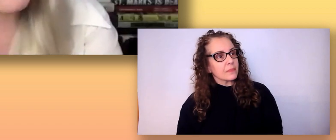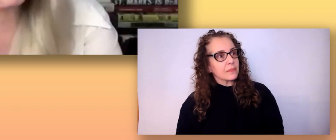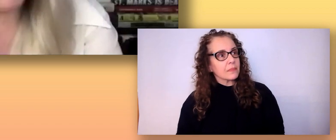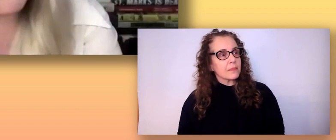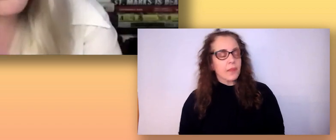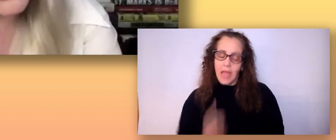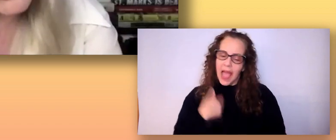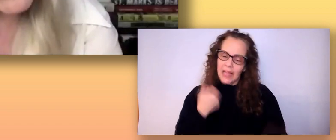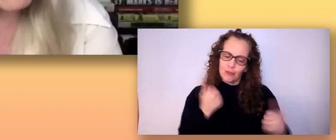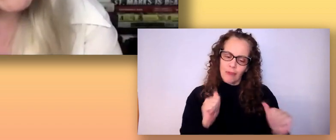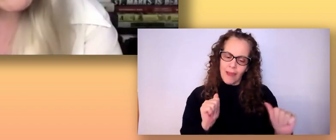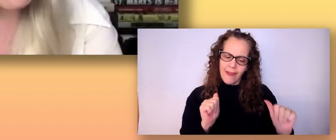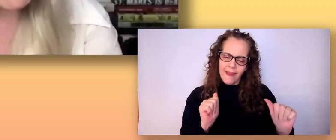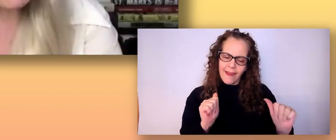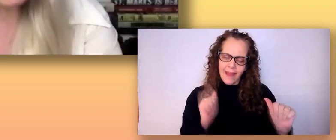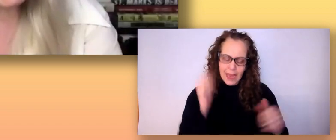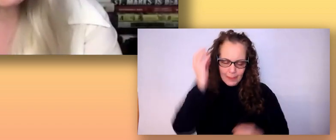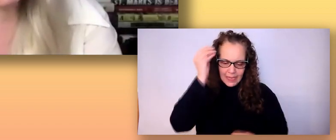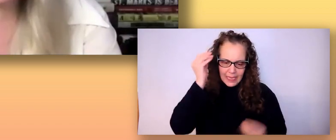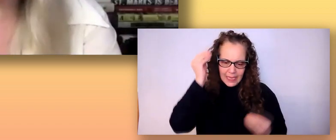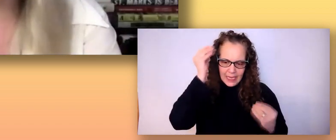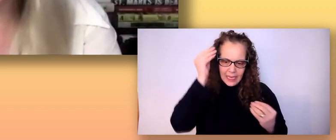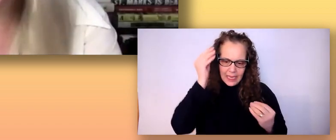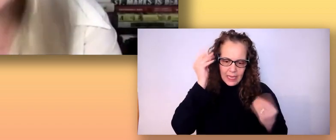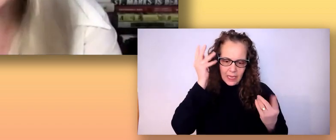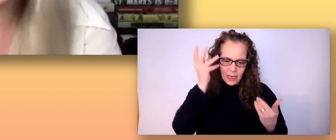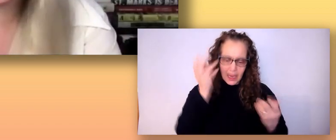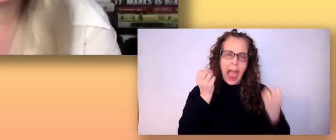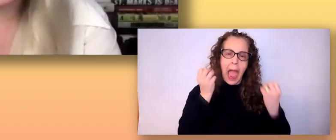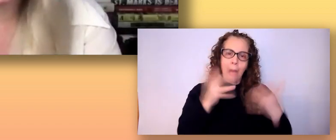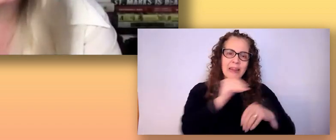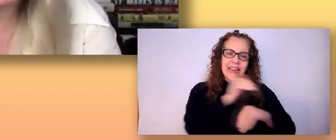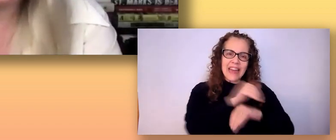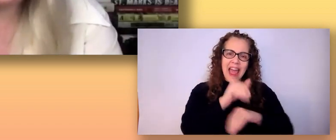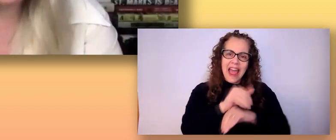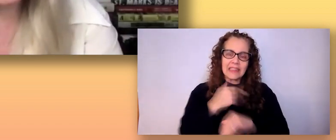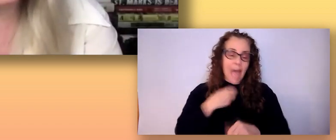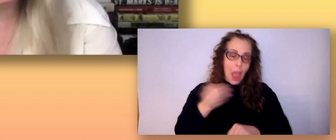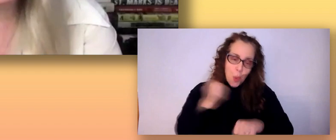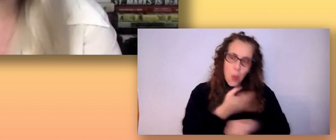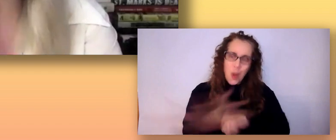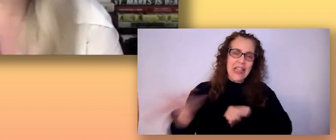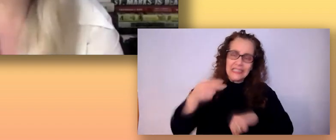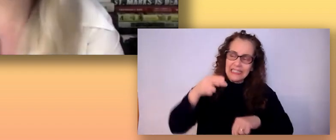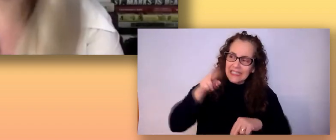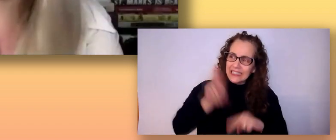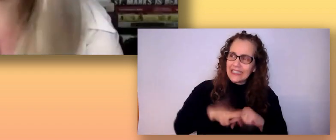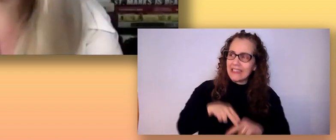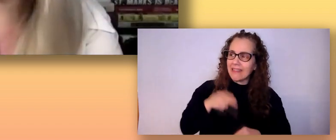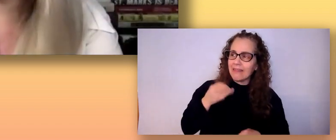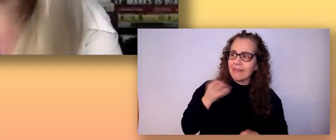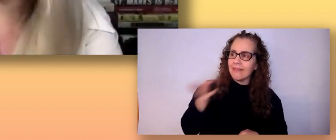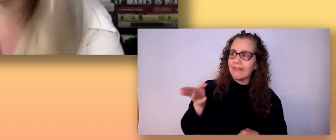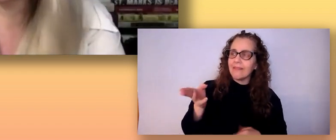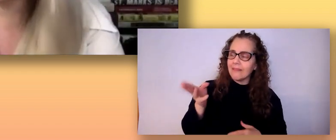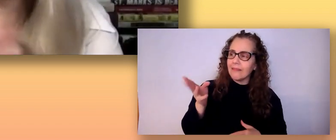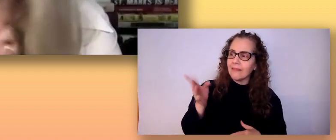And when I try, I keep thinking about all of those nights that I wasted in that chair.